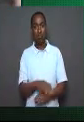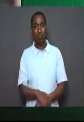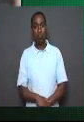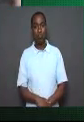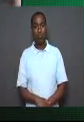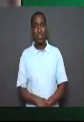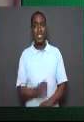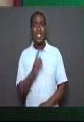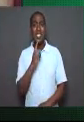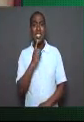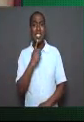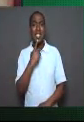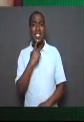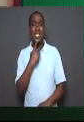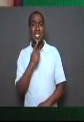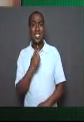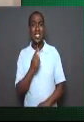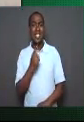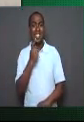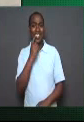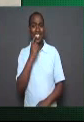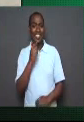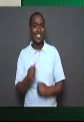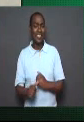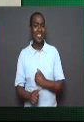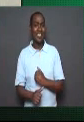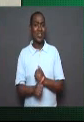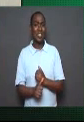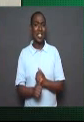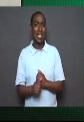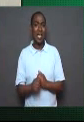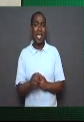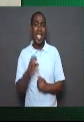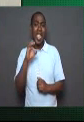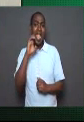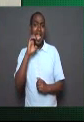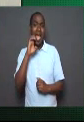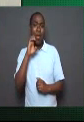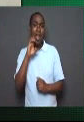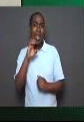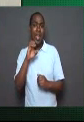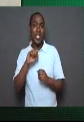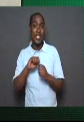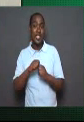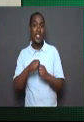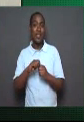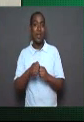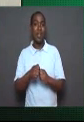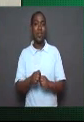The acid damages and dissolves the enamel coating of the teeth.